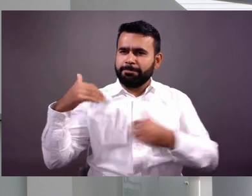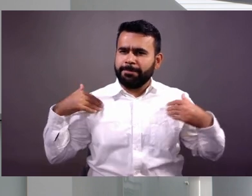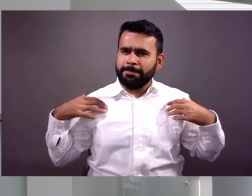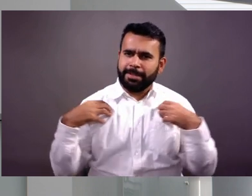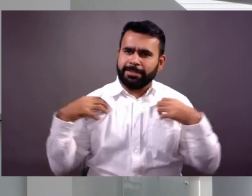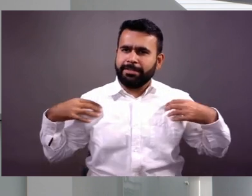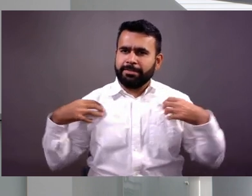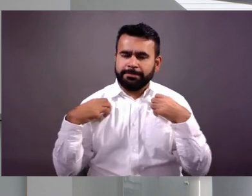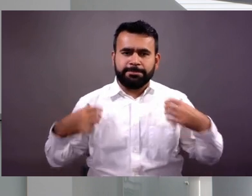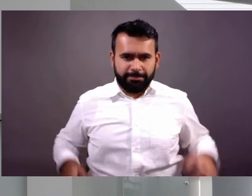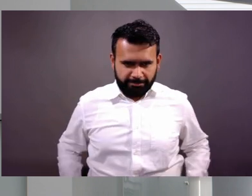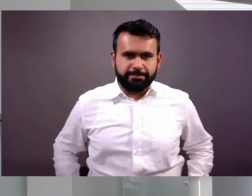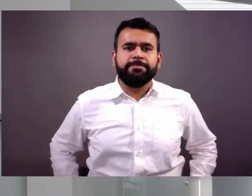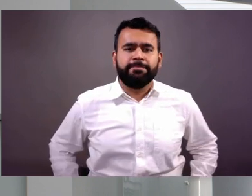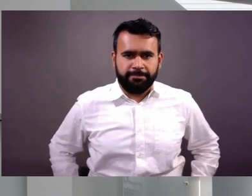Switch.